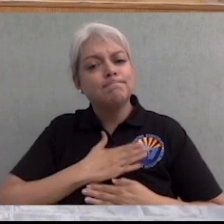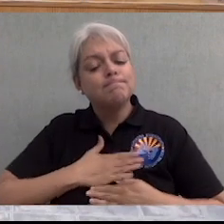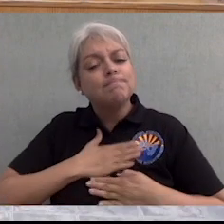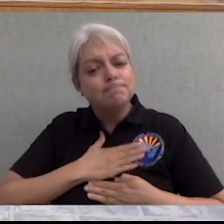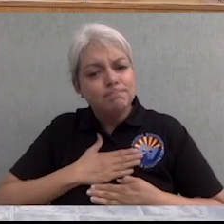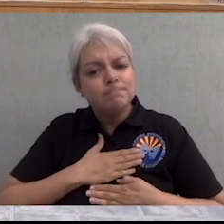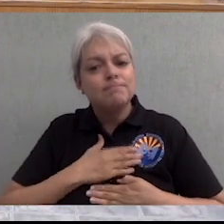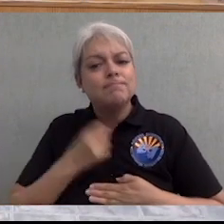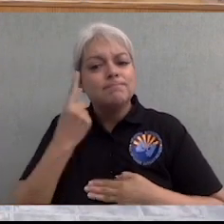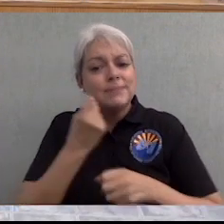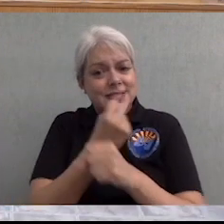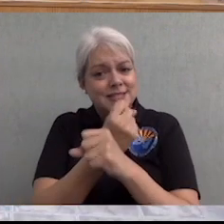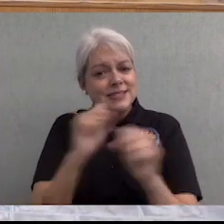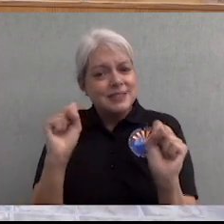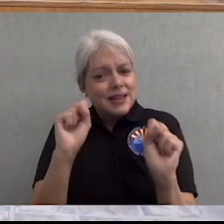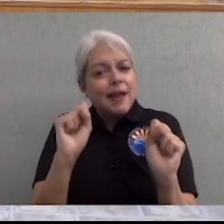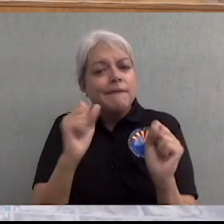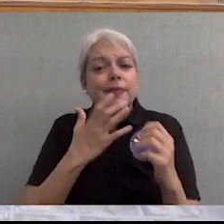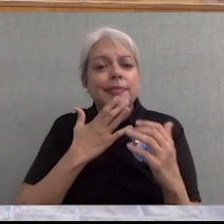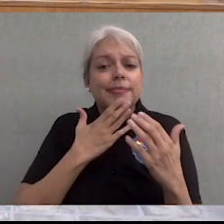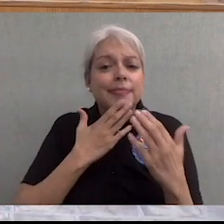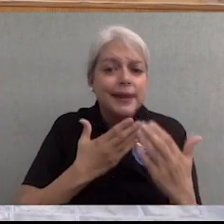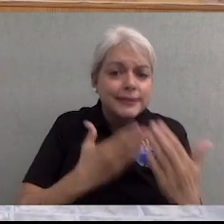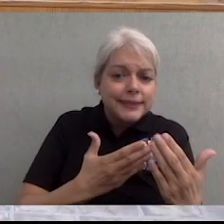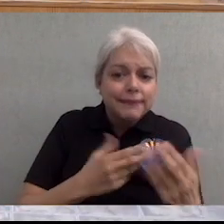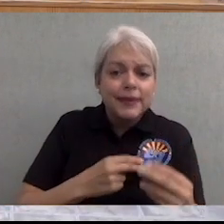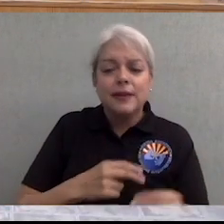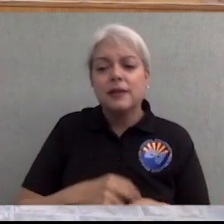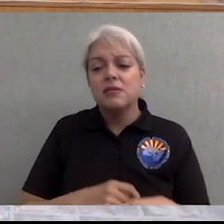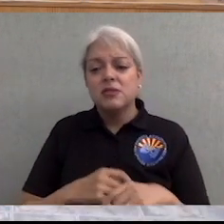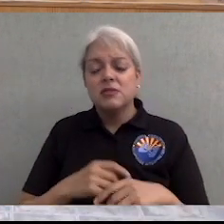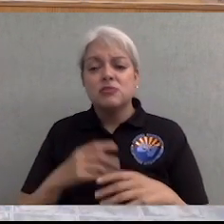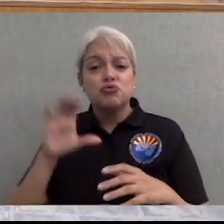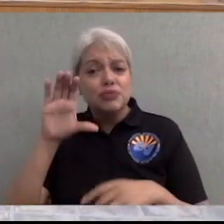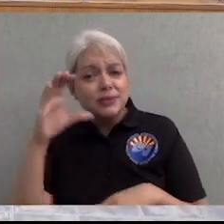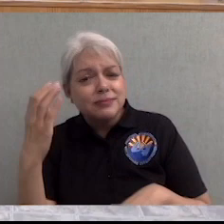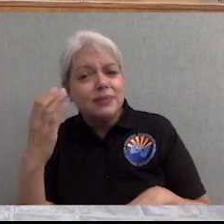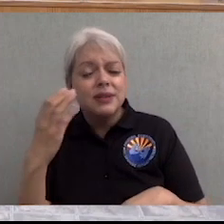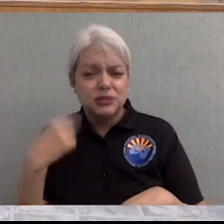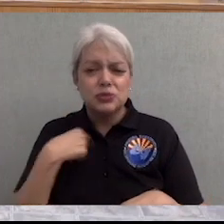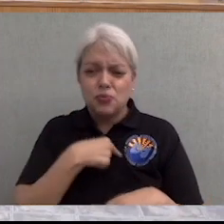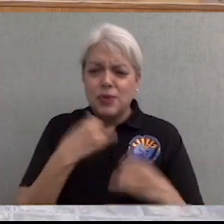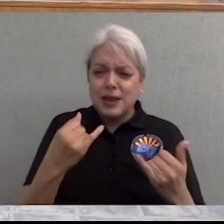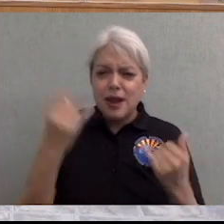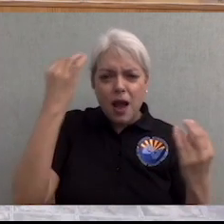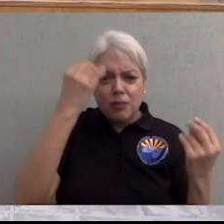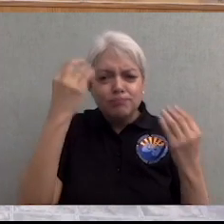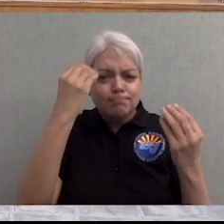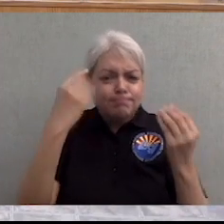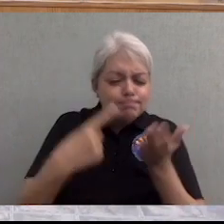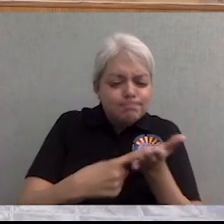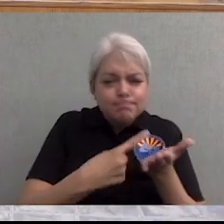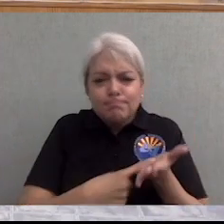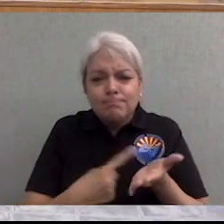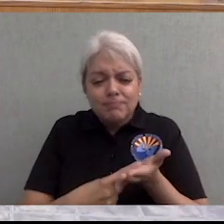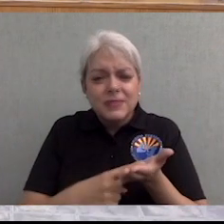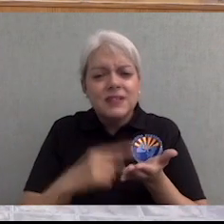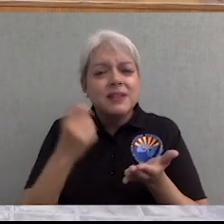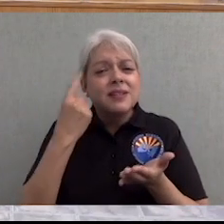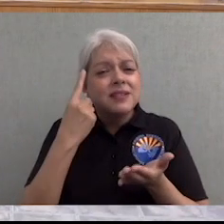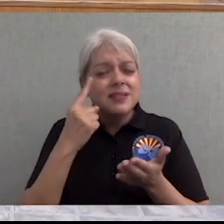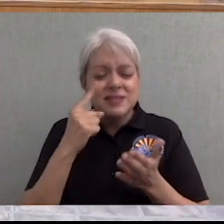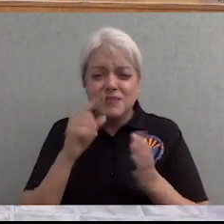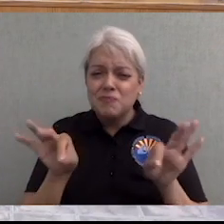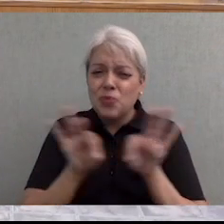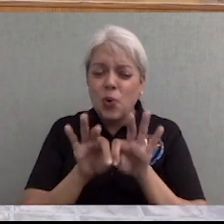Thanksgiving, some holidays, some Christmas, and so we're working on it on our end. So the smaller the better for the Thanksgiving. Immediate